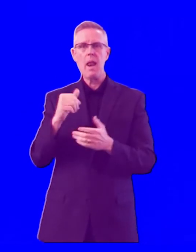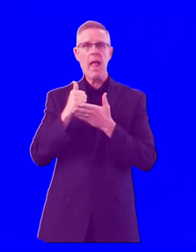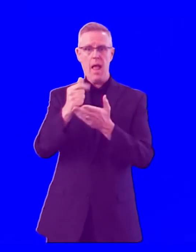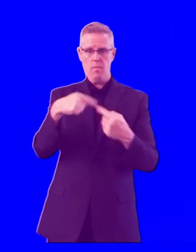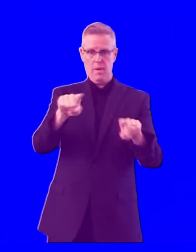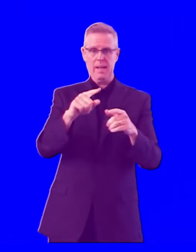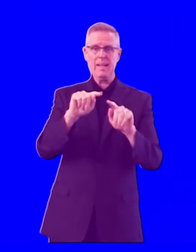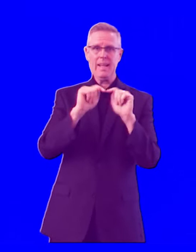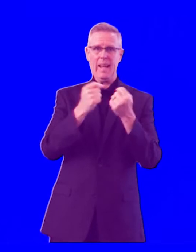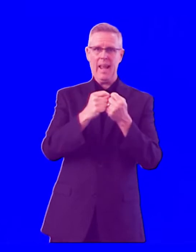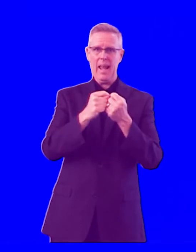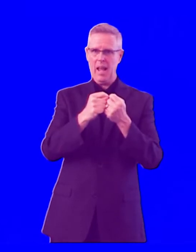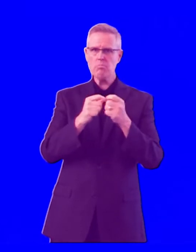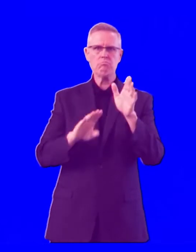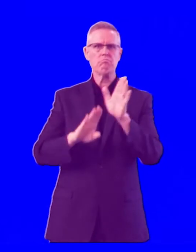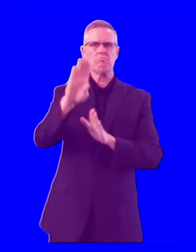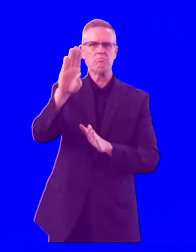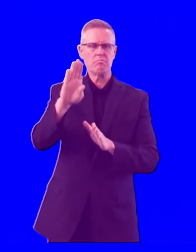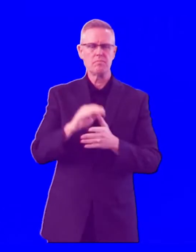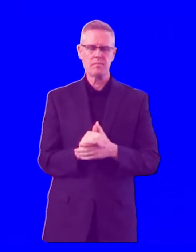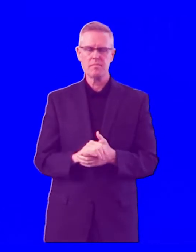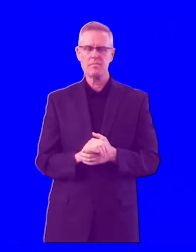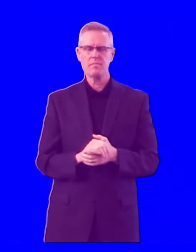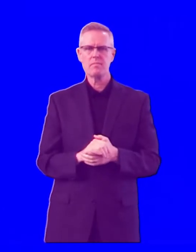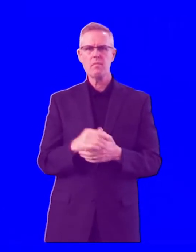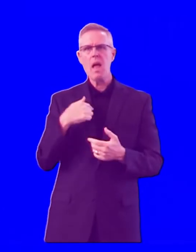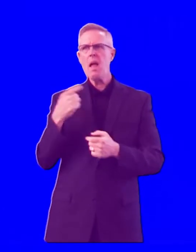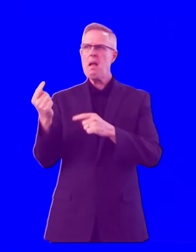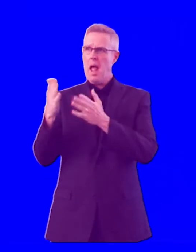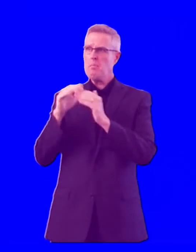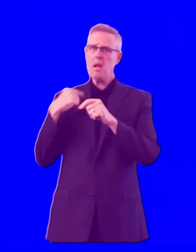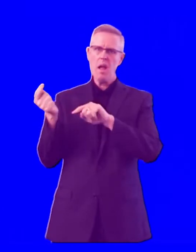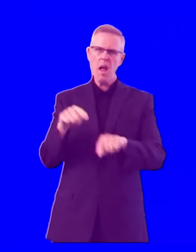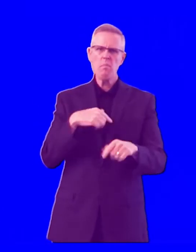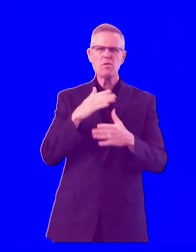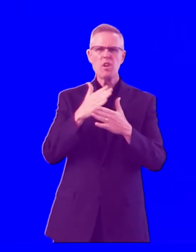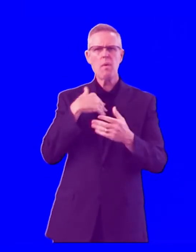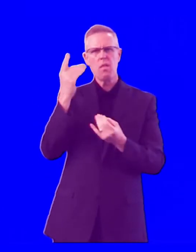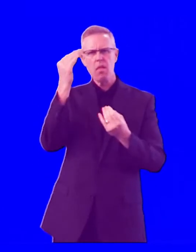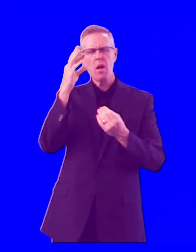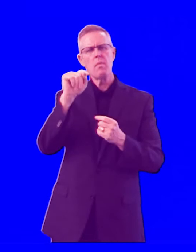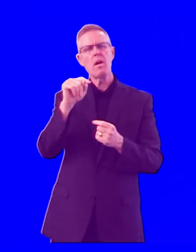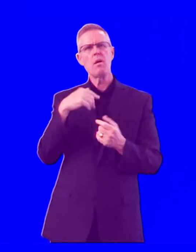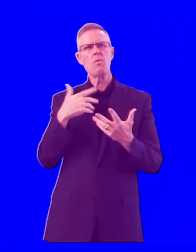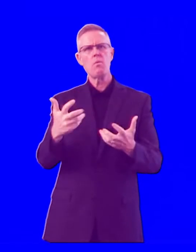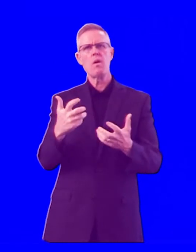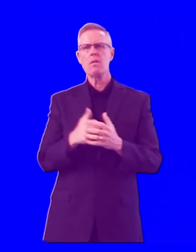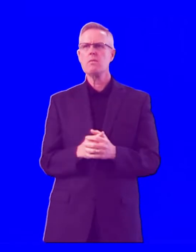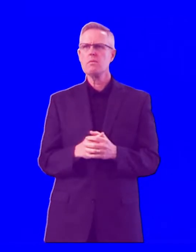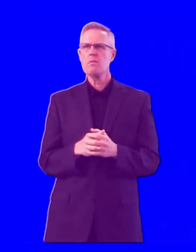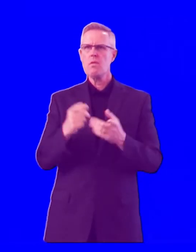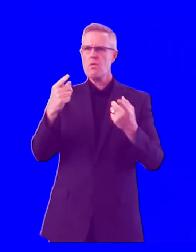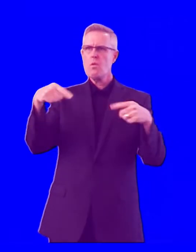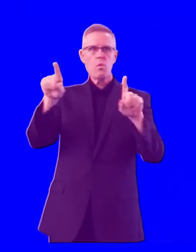team around them become their best. So I was asked to come here and share some thoughts with you, but I want to,